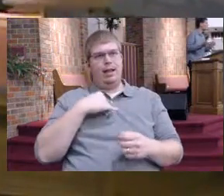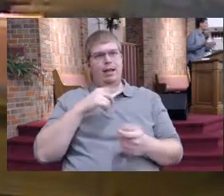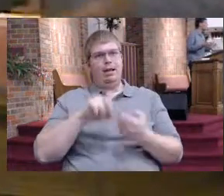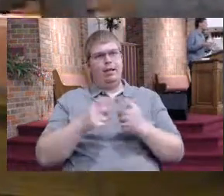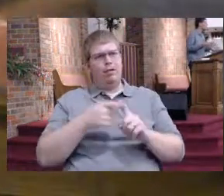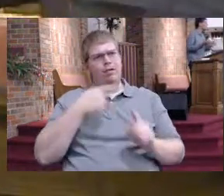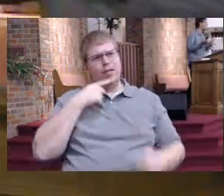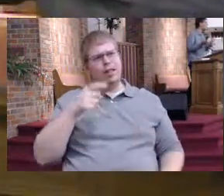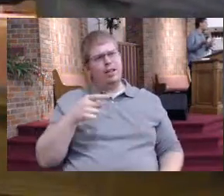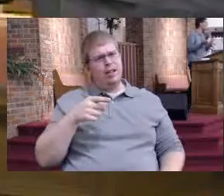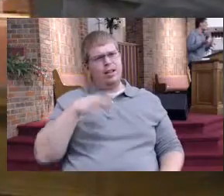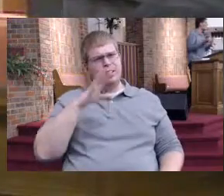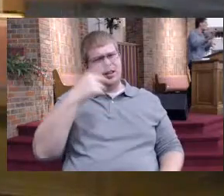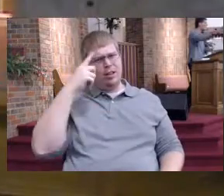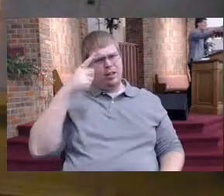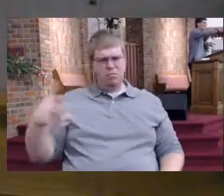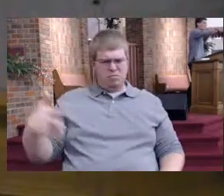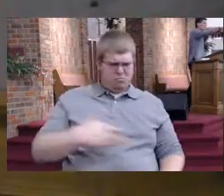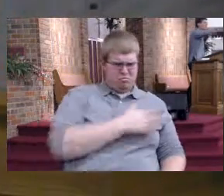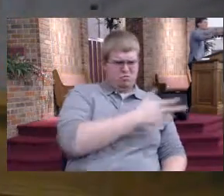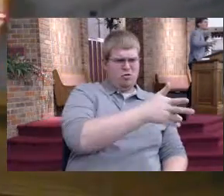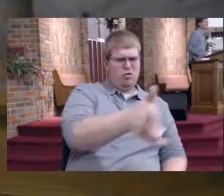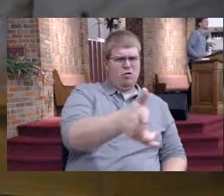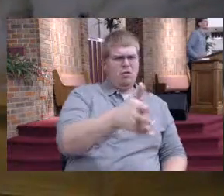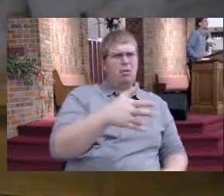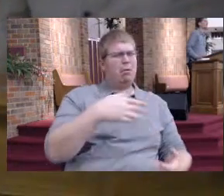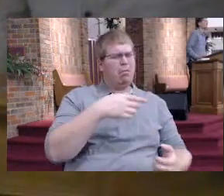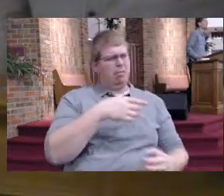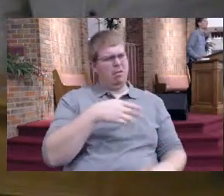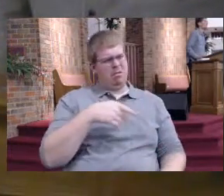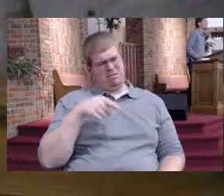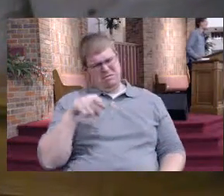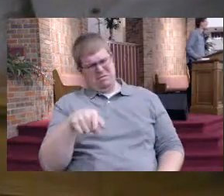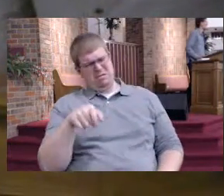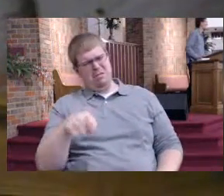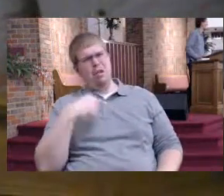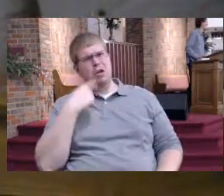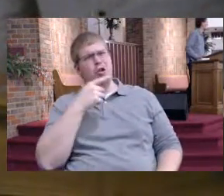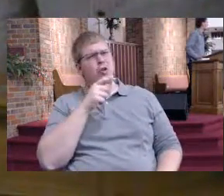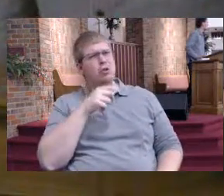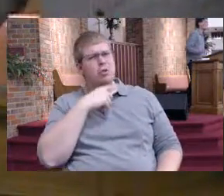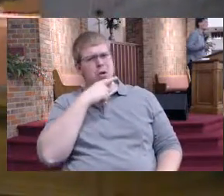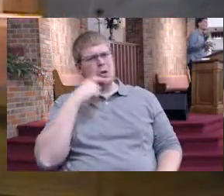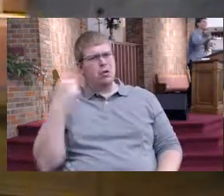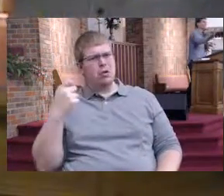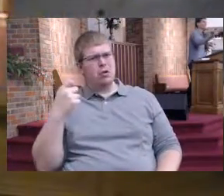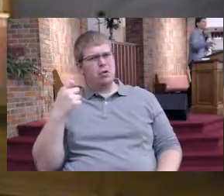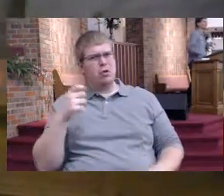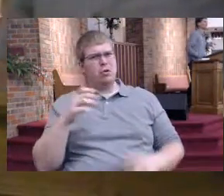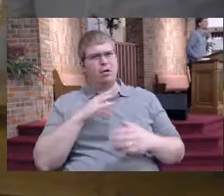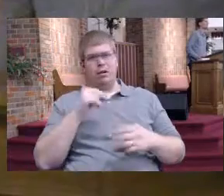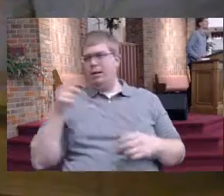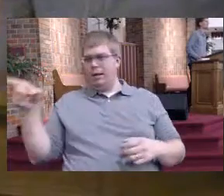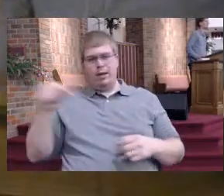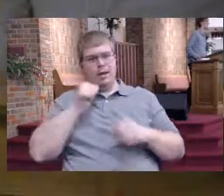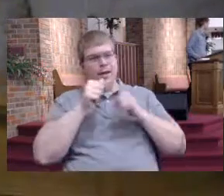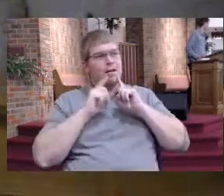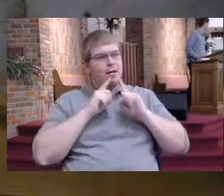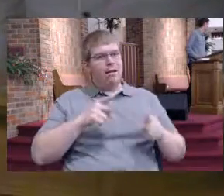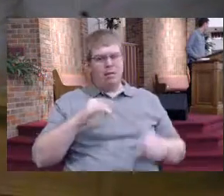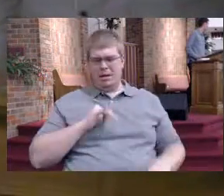go around it? It doesn't look like, the grass looks like it's dry." And before I gave him a chance to answer, I put it into first gear and just